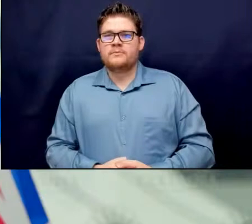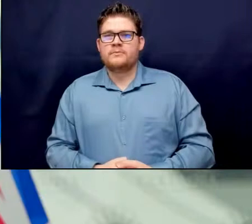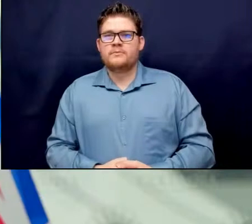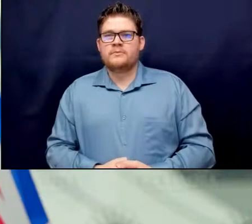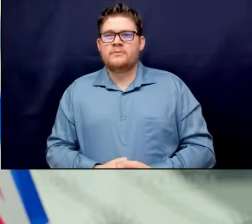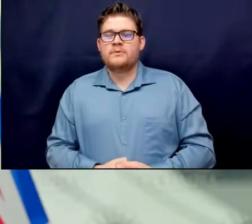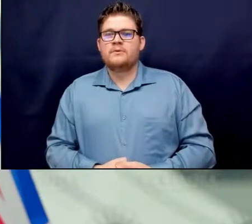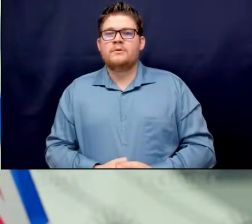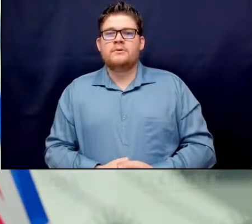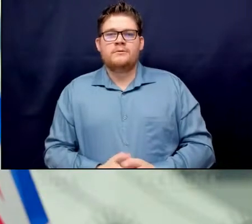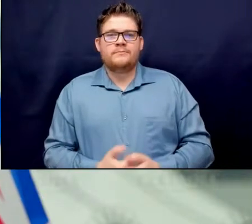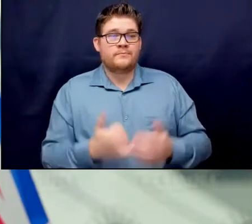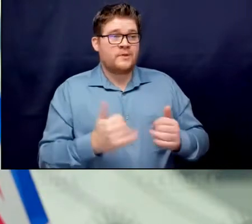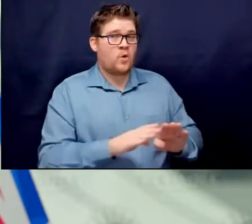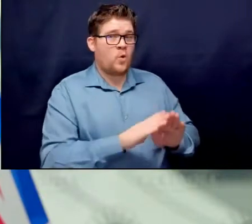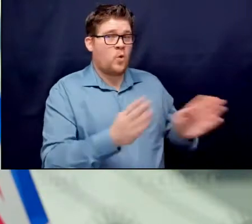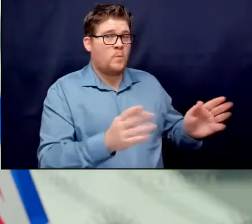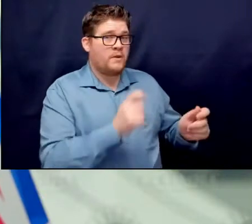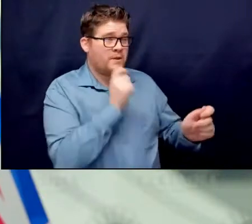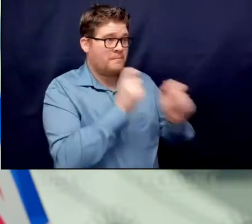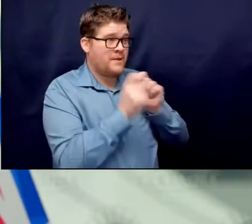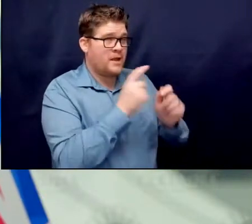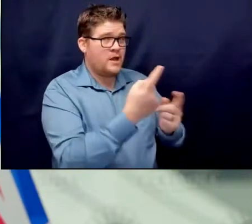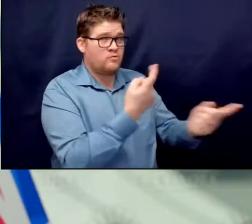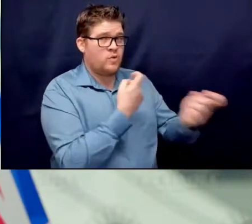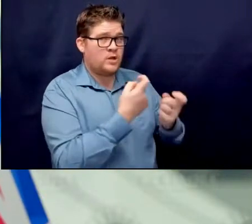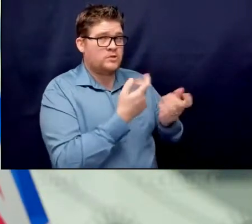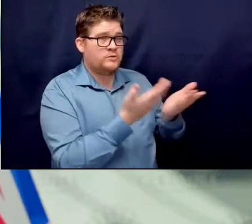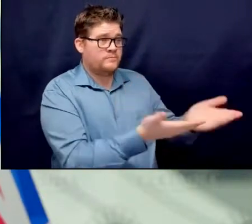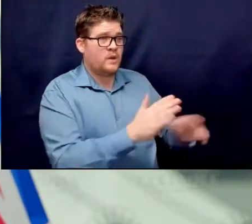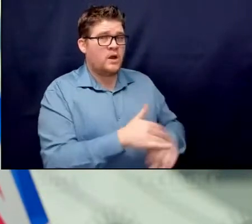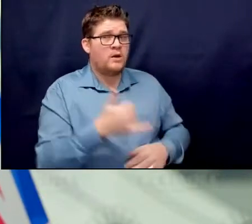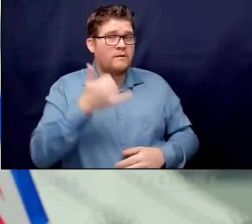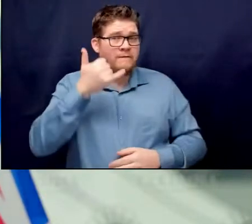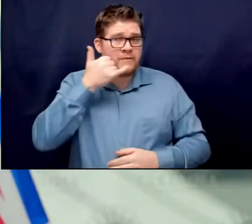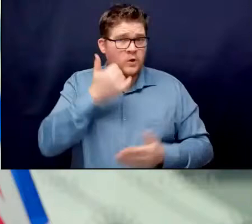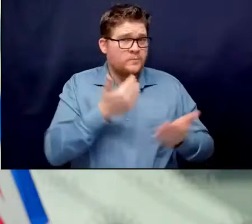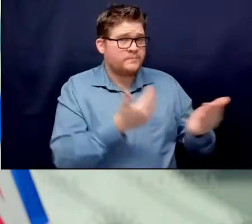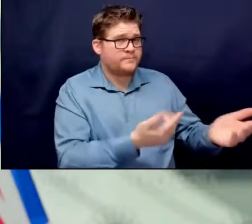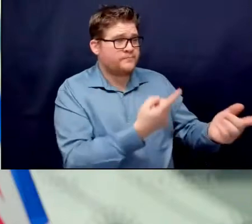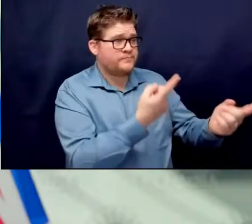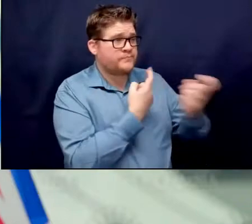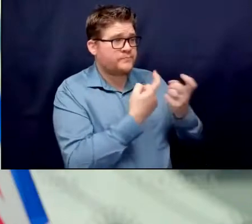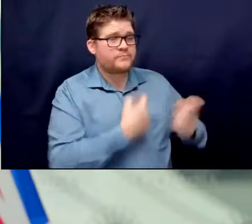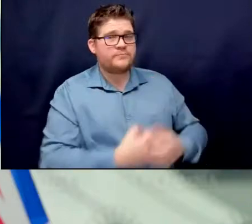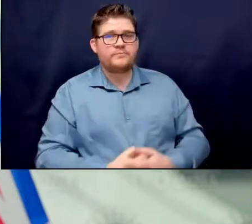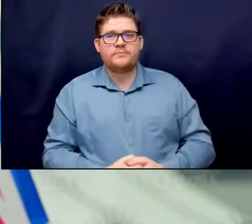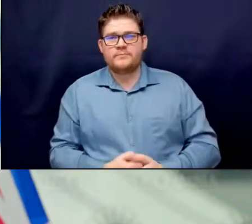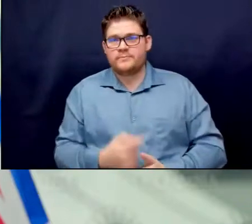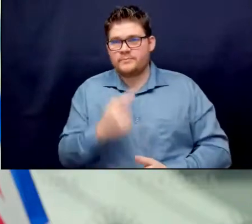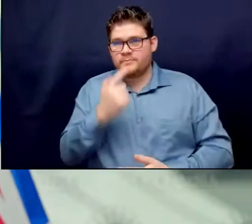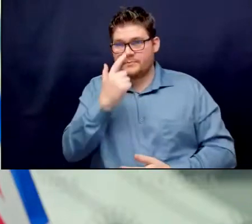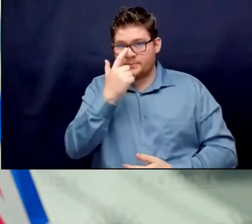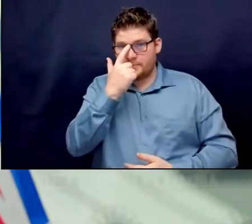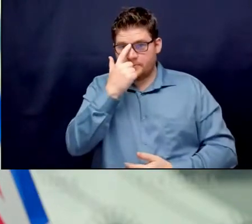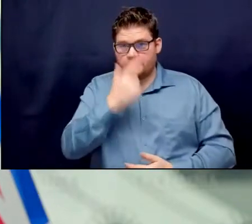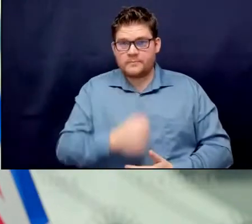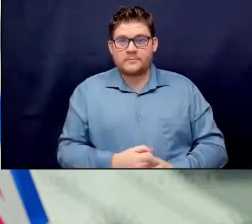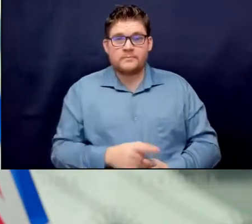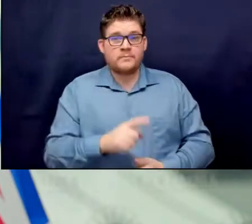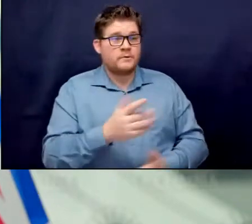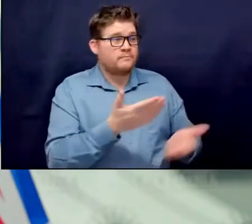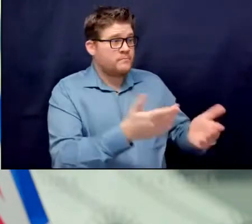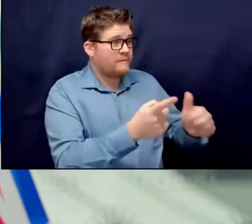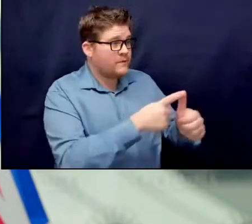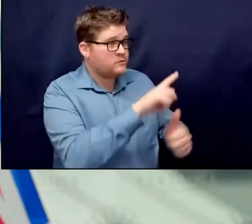star 1 to enter the queue. You'll be limited to one question and one follow-up. Our first question comes from Justine Hunter, Globe and Mail.